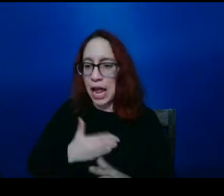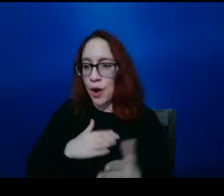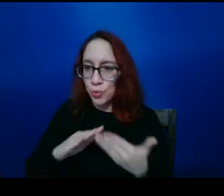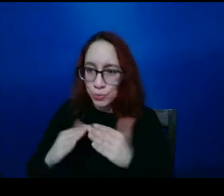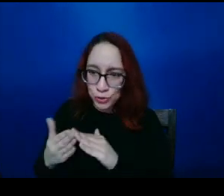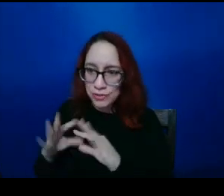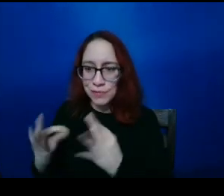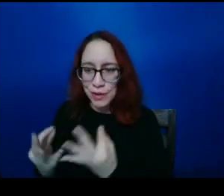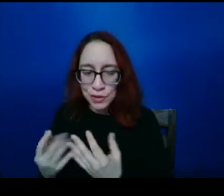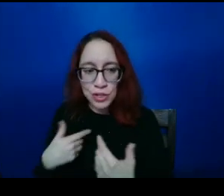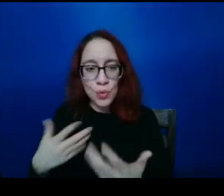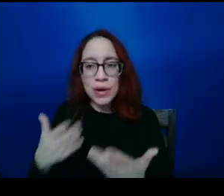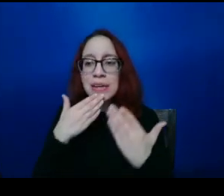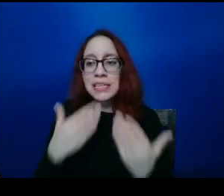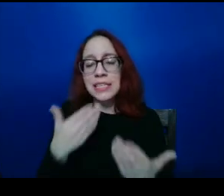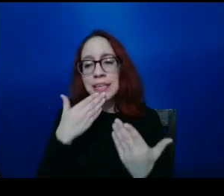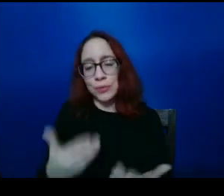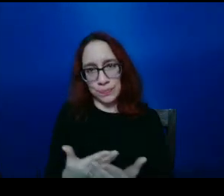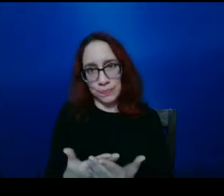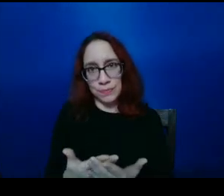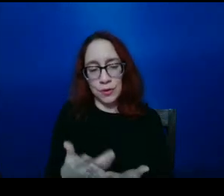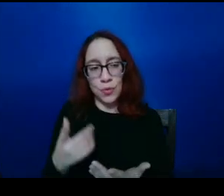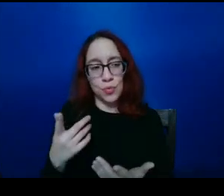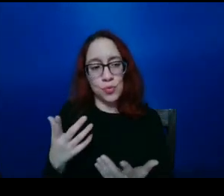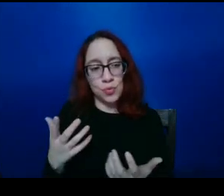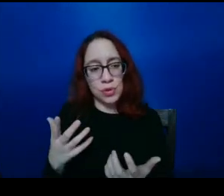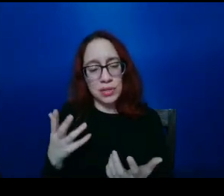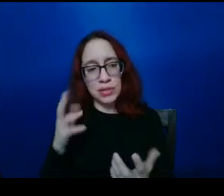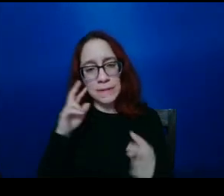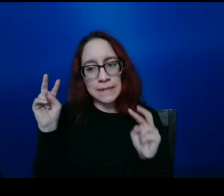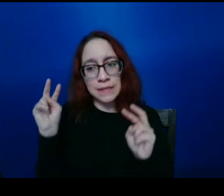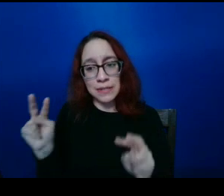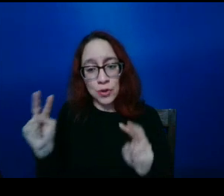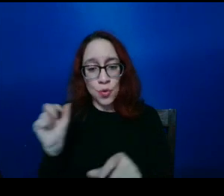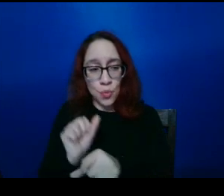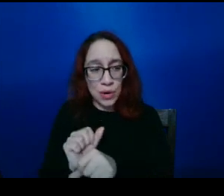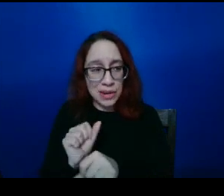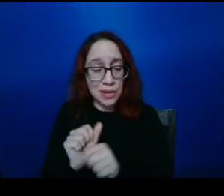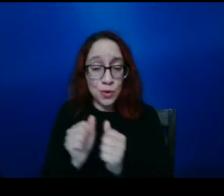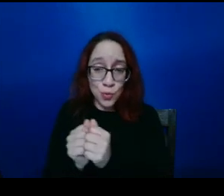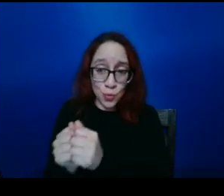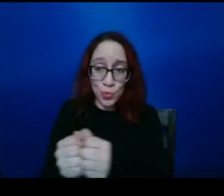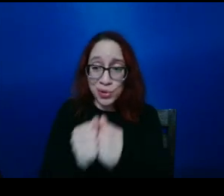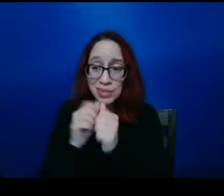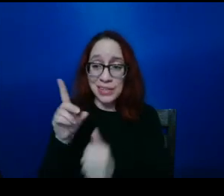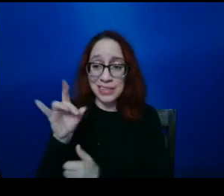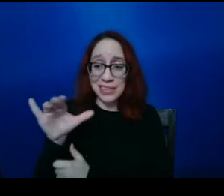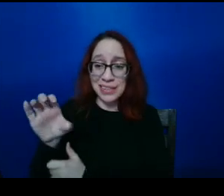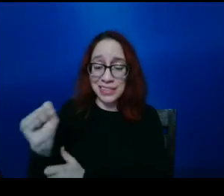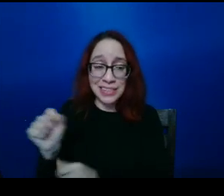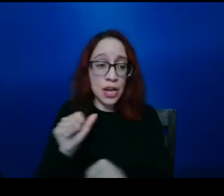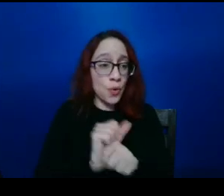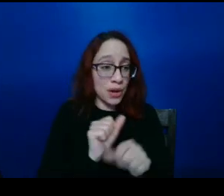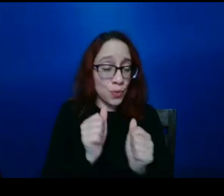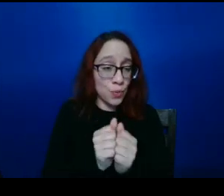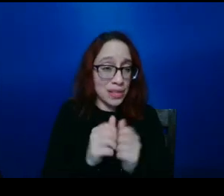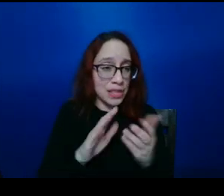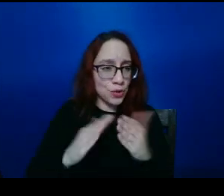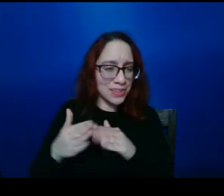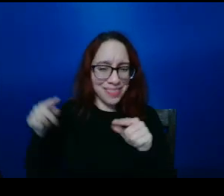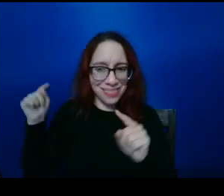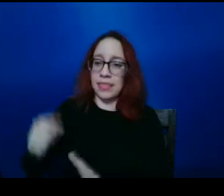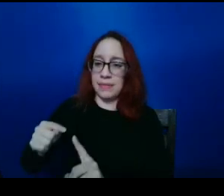community. And so I want to thank y'all once again. And I look forward to working with this diocese, working with the community. That's what it's